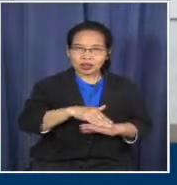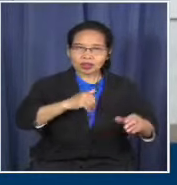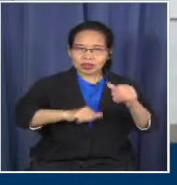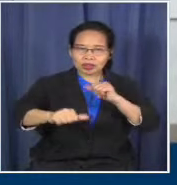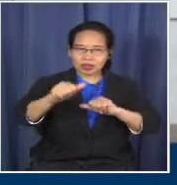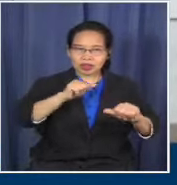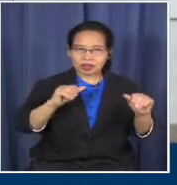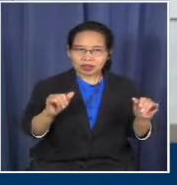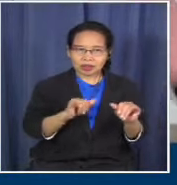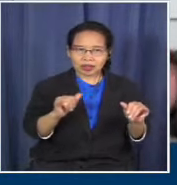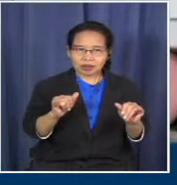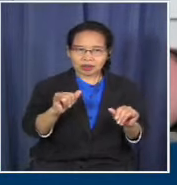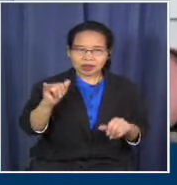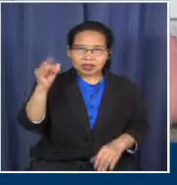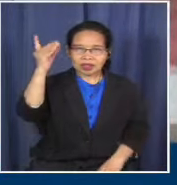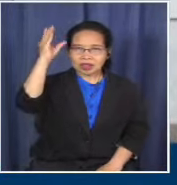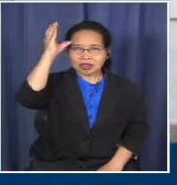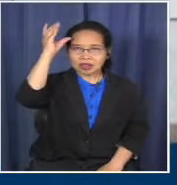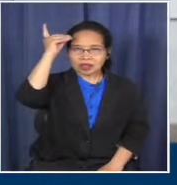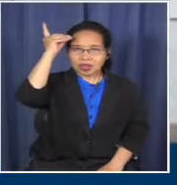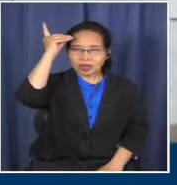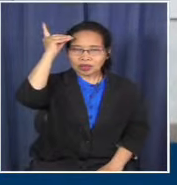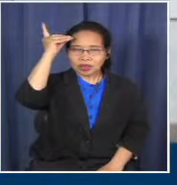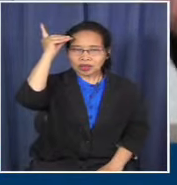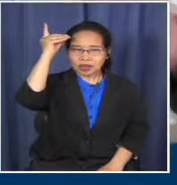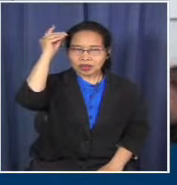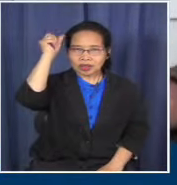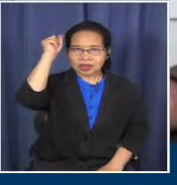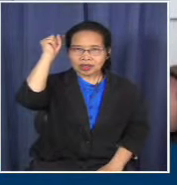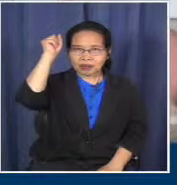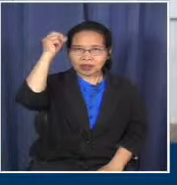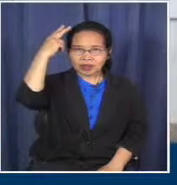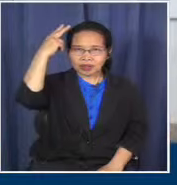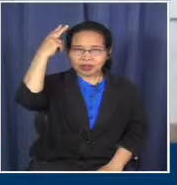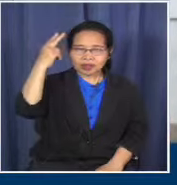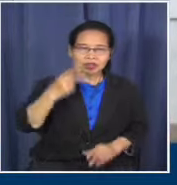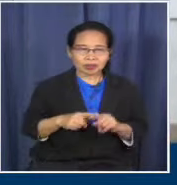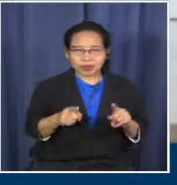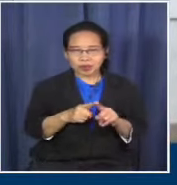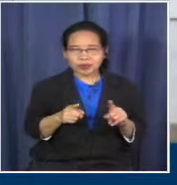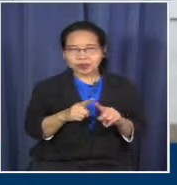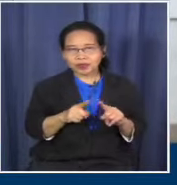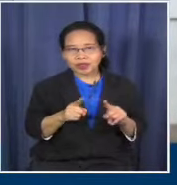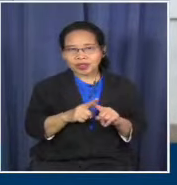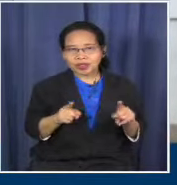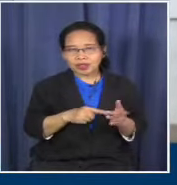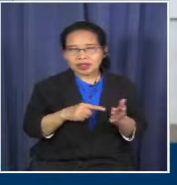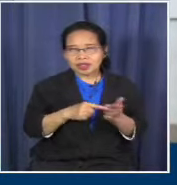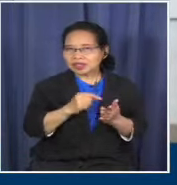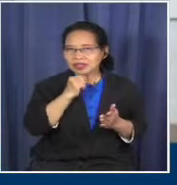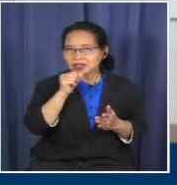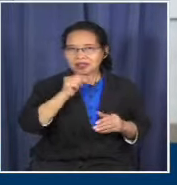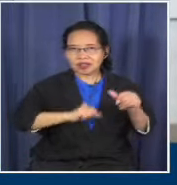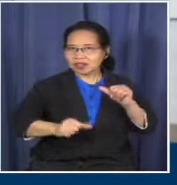not want to call scientists, like Charles Darwin, Stephen Hawking, etc.